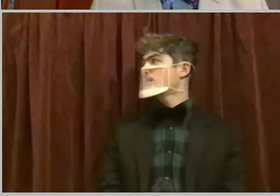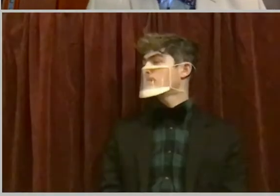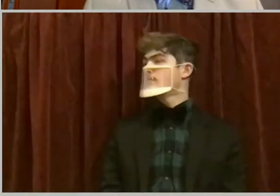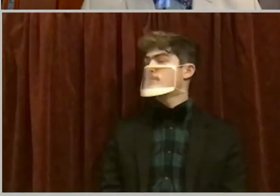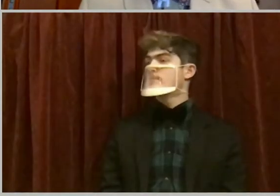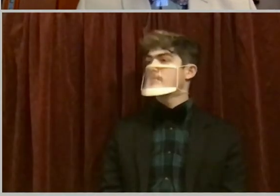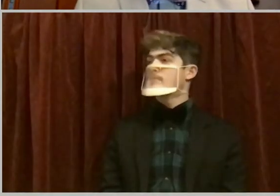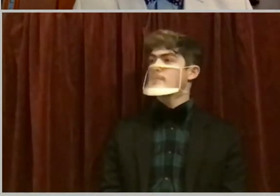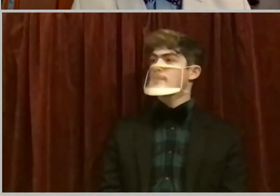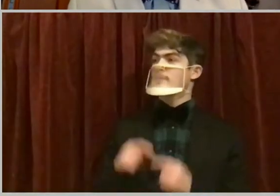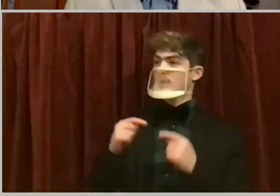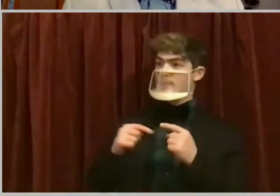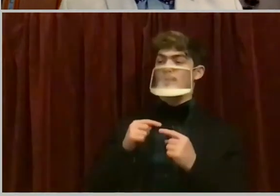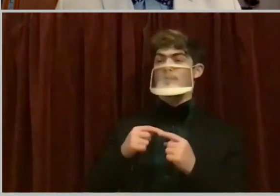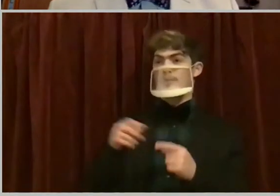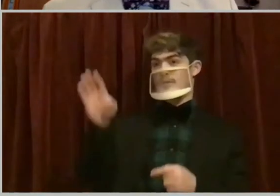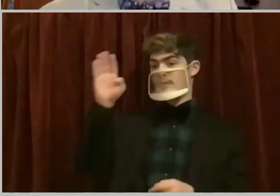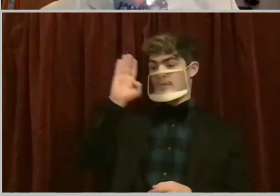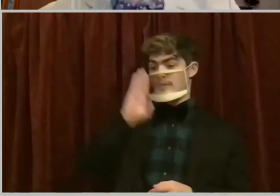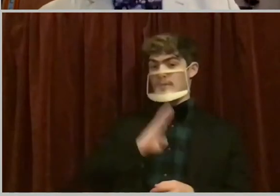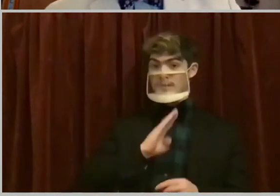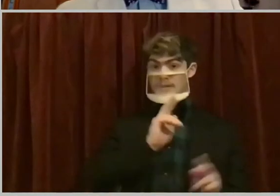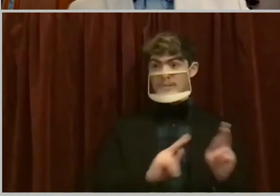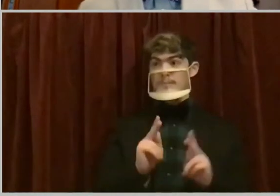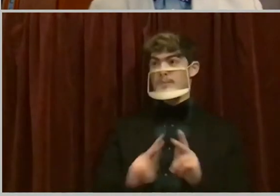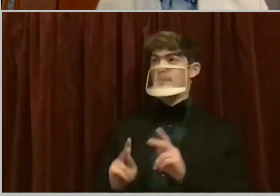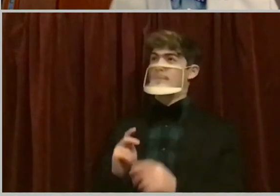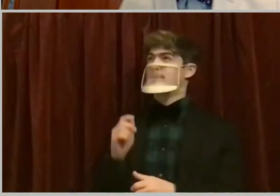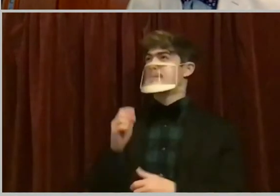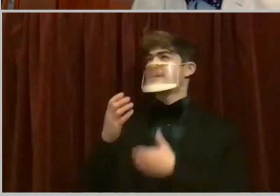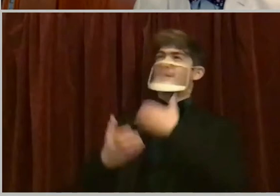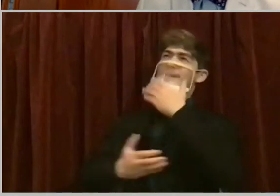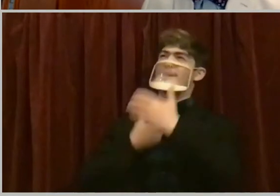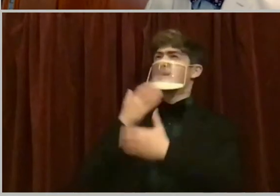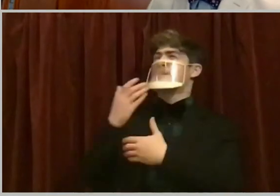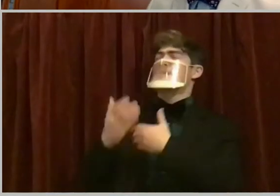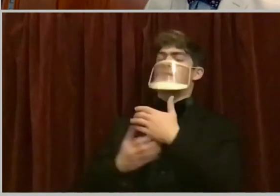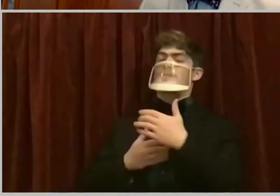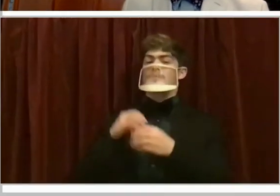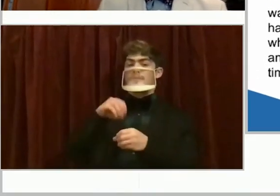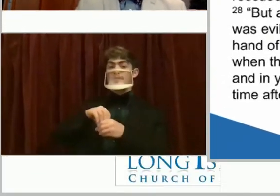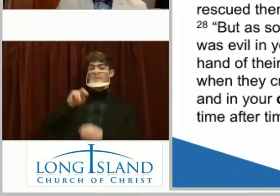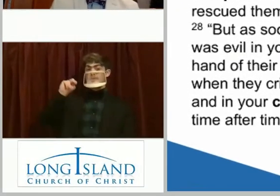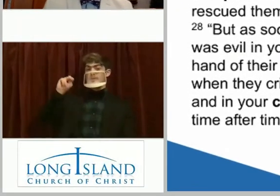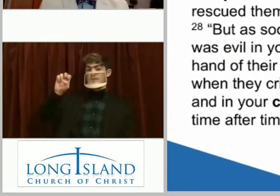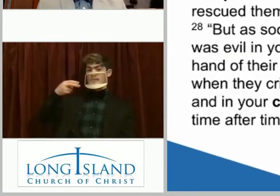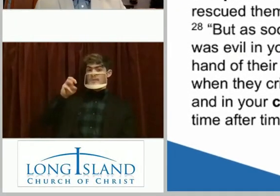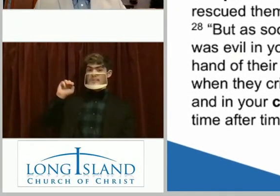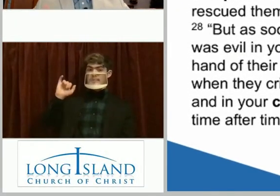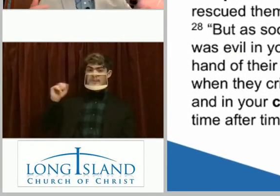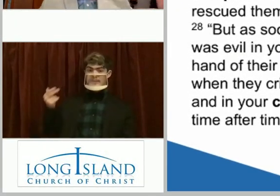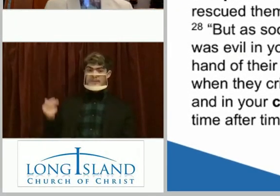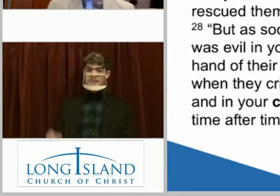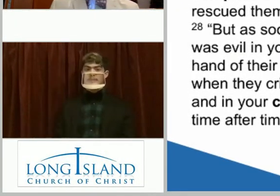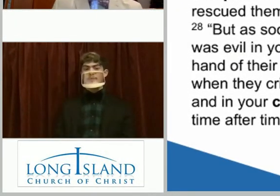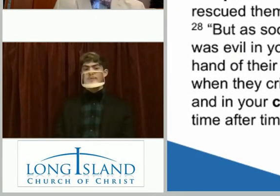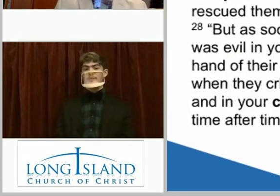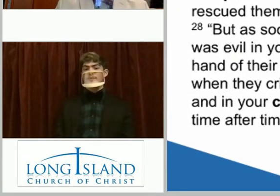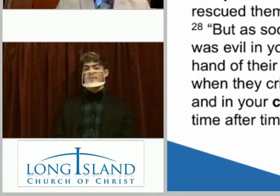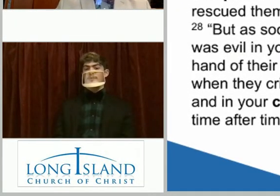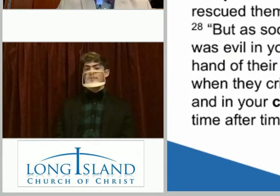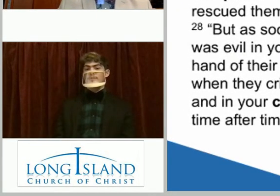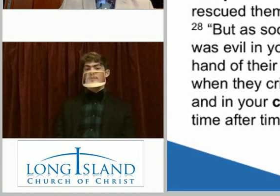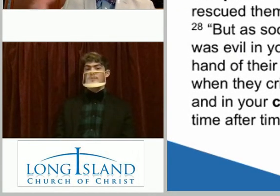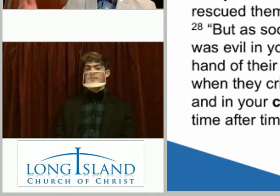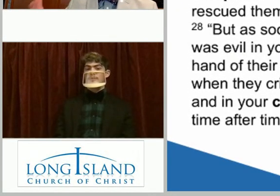response when his people cry out to him, as in this example in Nehemiah, where it reads here, "You delivered